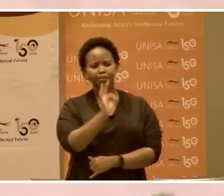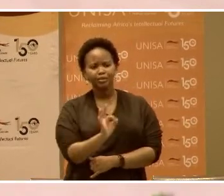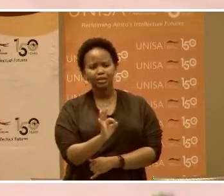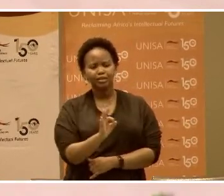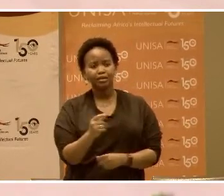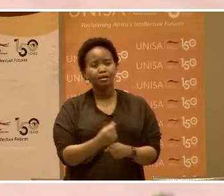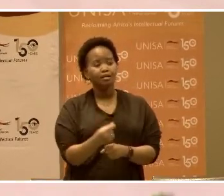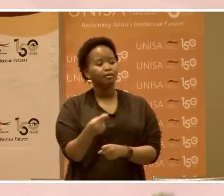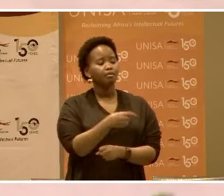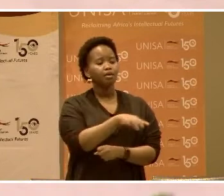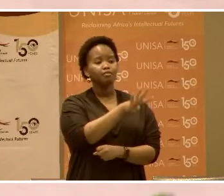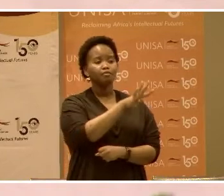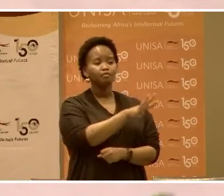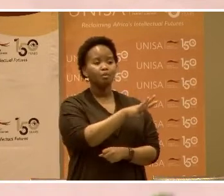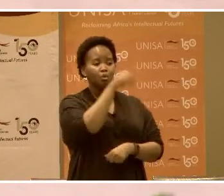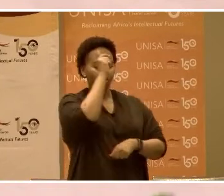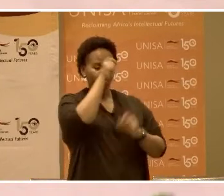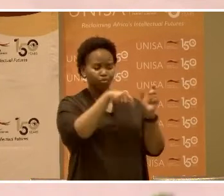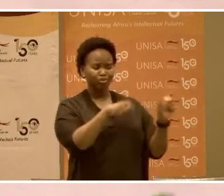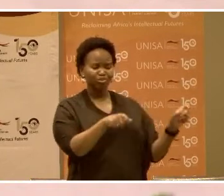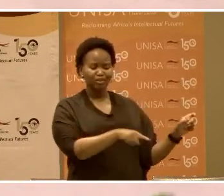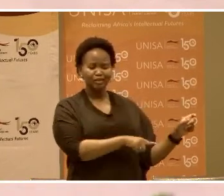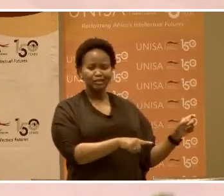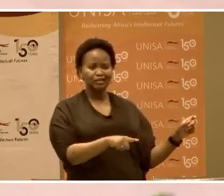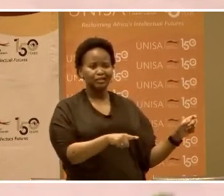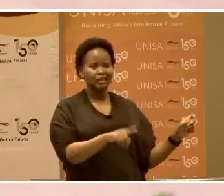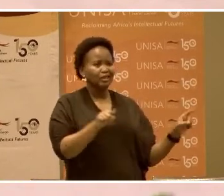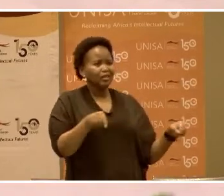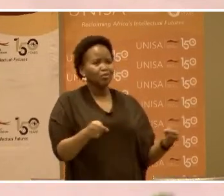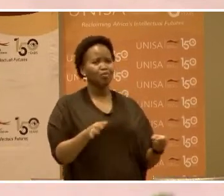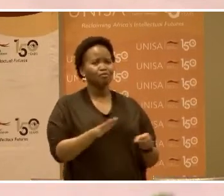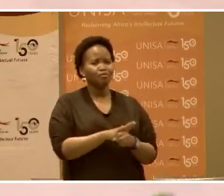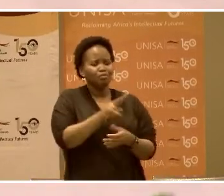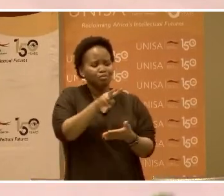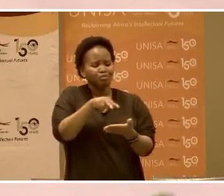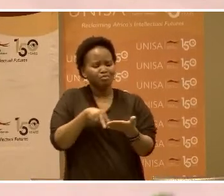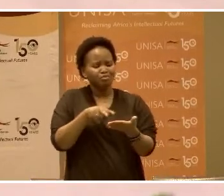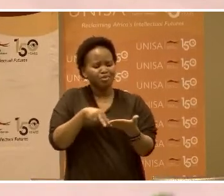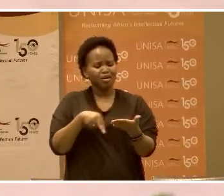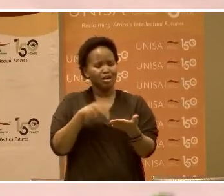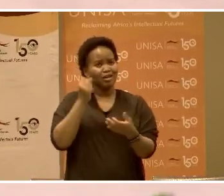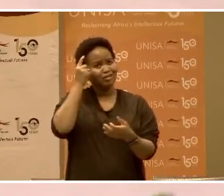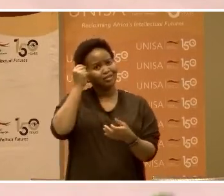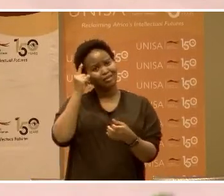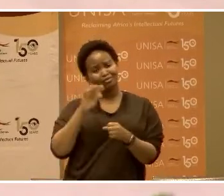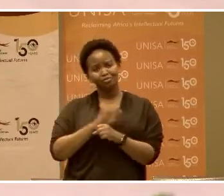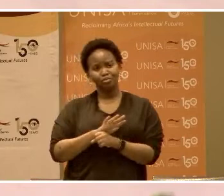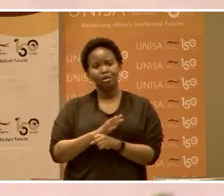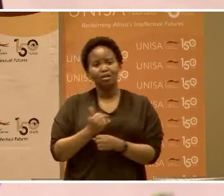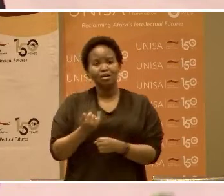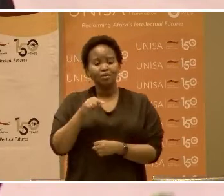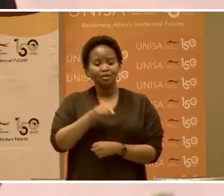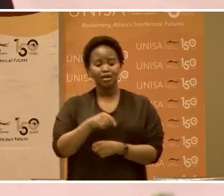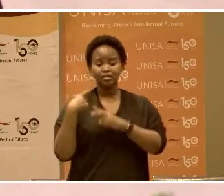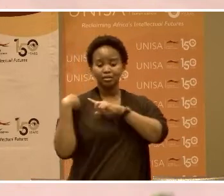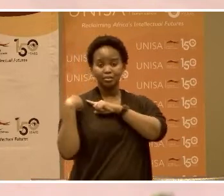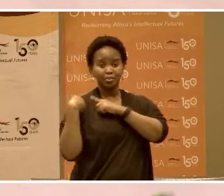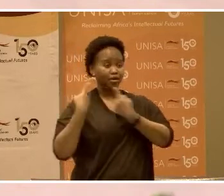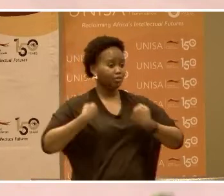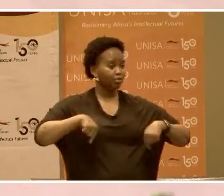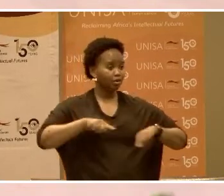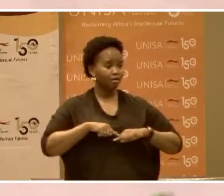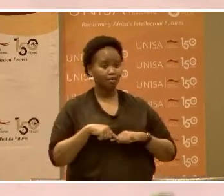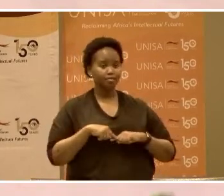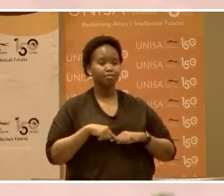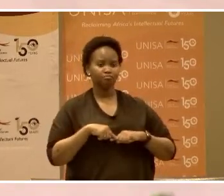4 learners cannot read for comprehension. So it's upon us as academics, as